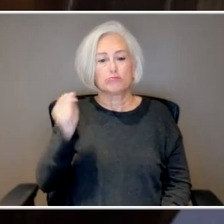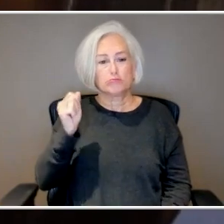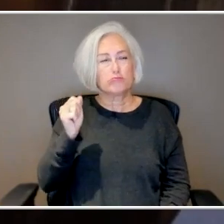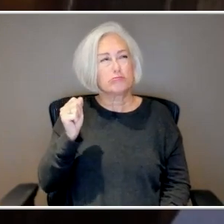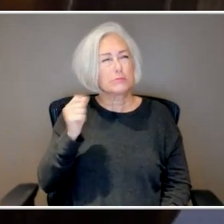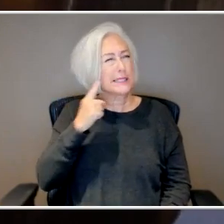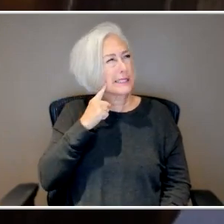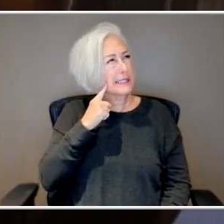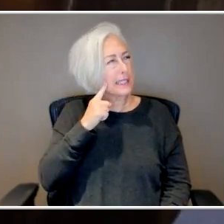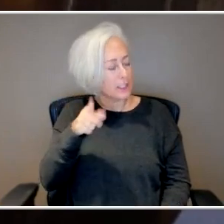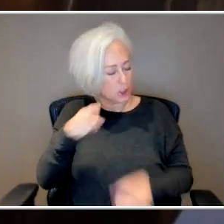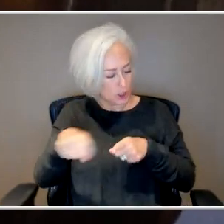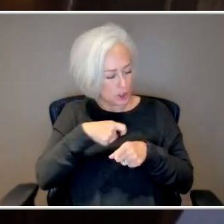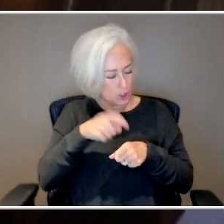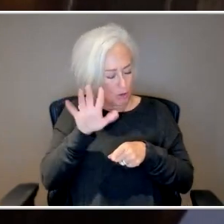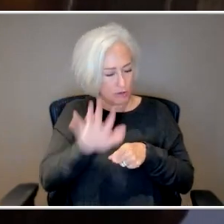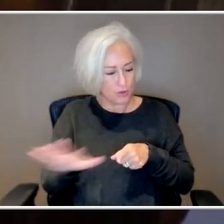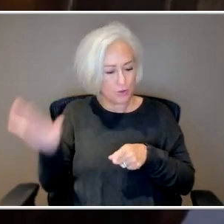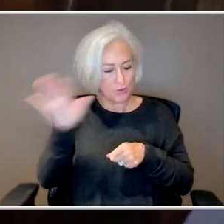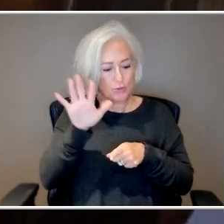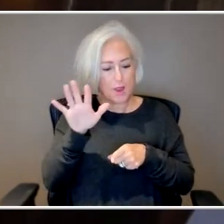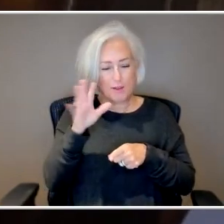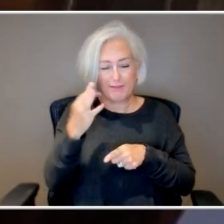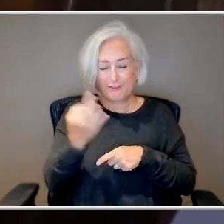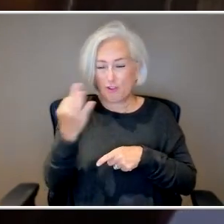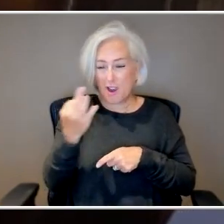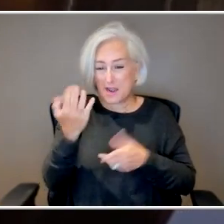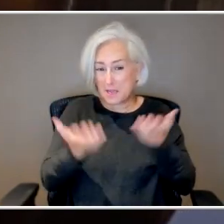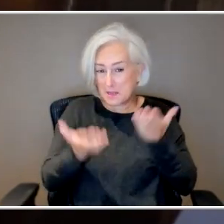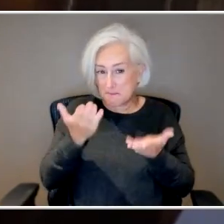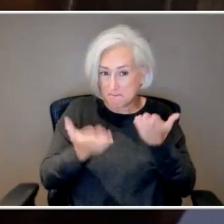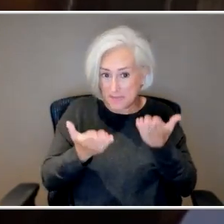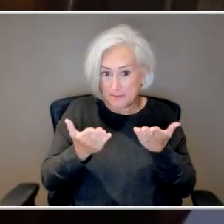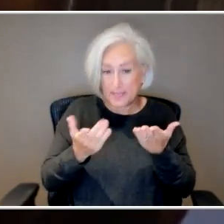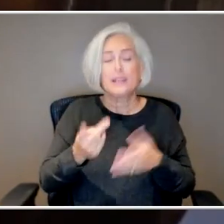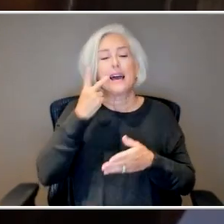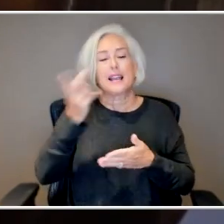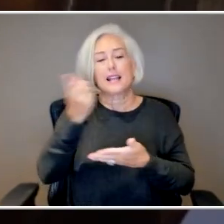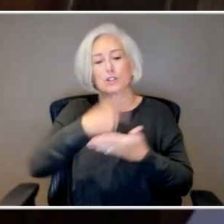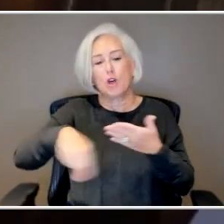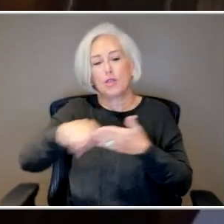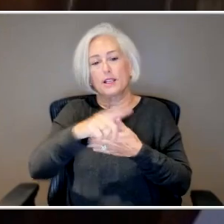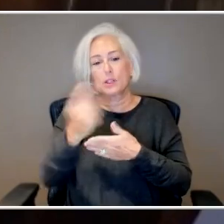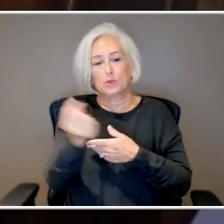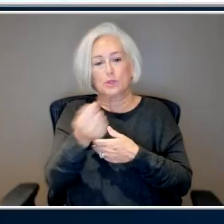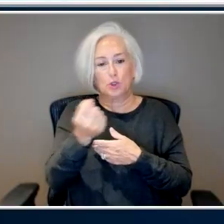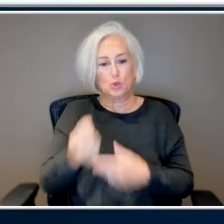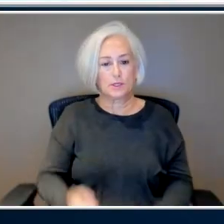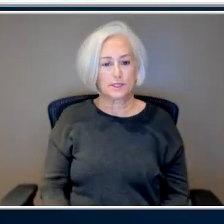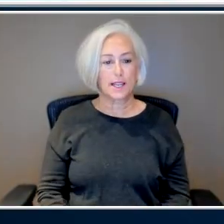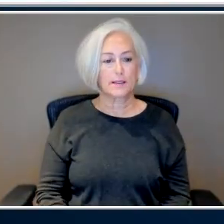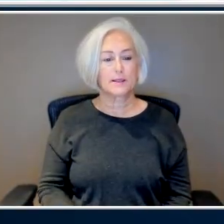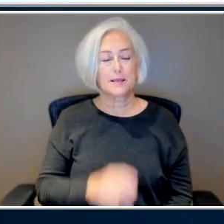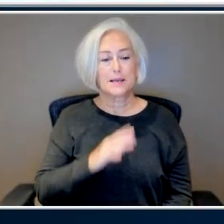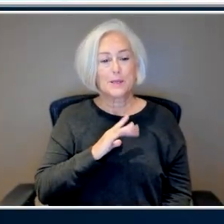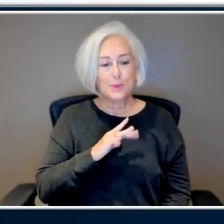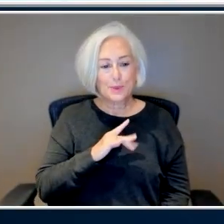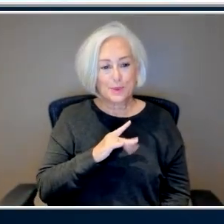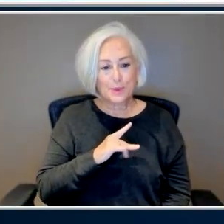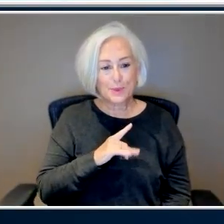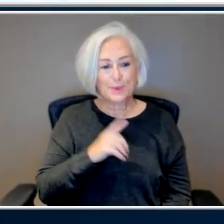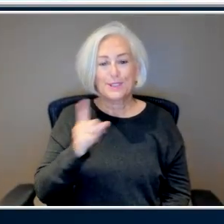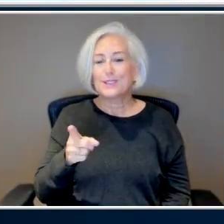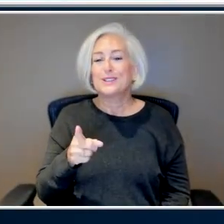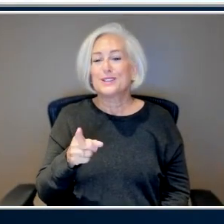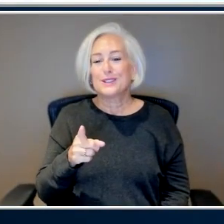think it was like maybe a Friday, and I saw him the next Tuesday. Well, you teed Dr. Hamda up quite well, so